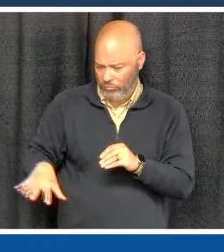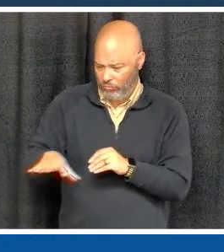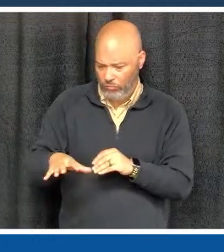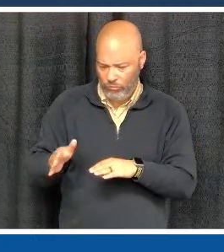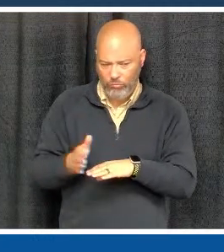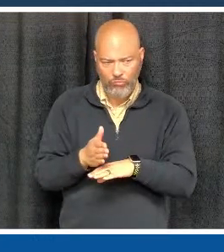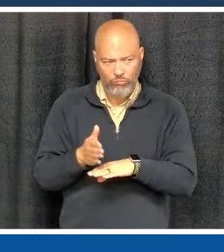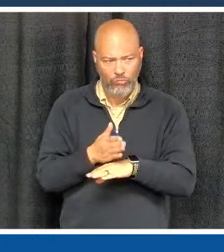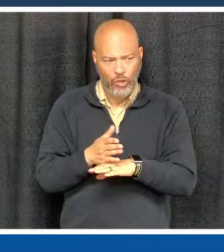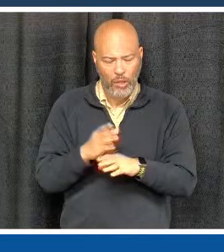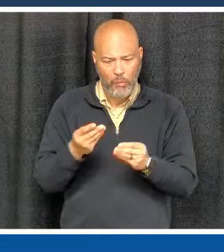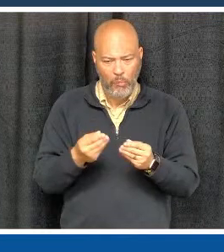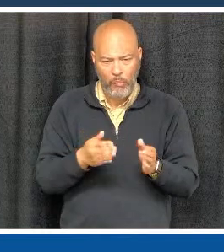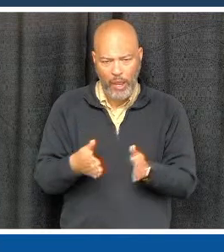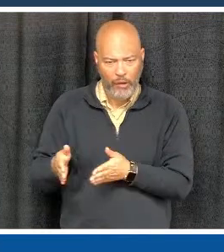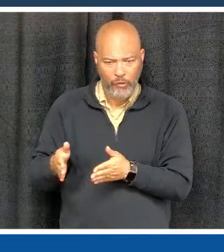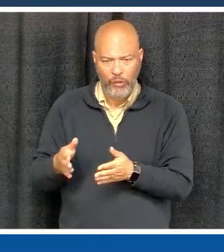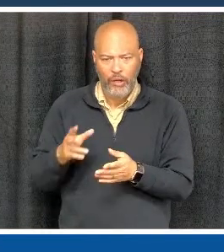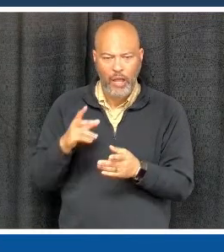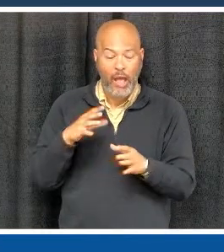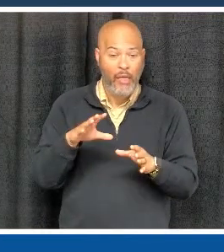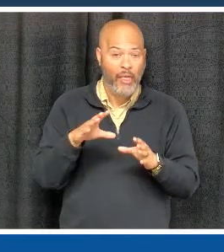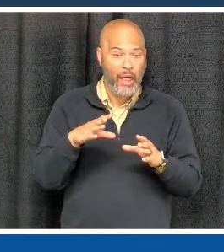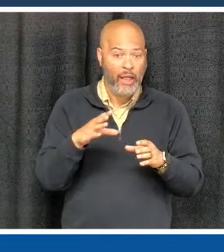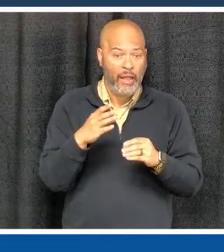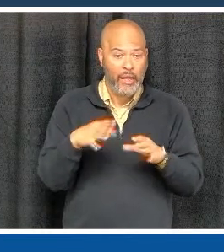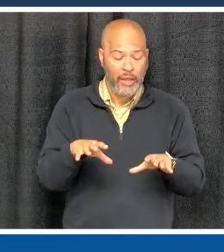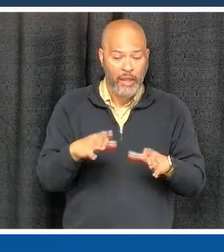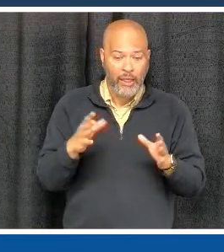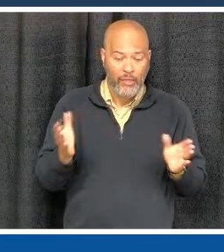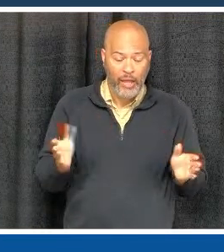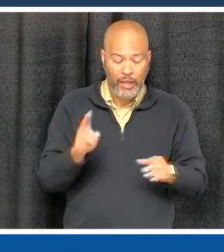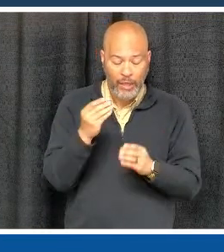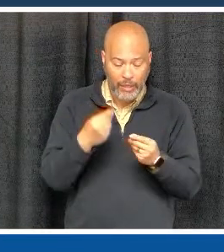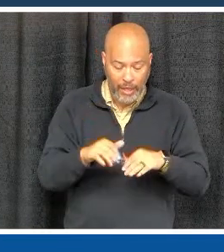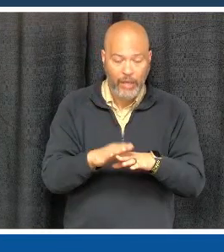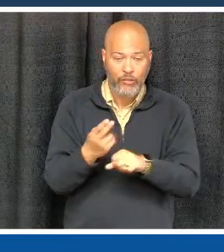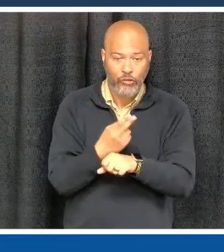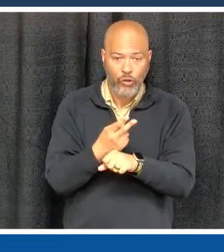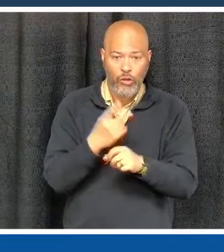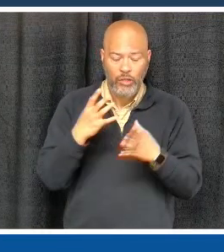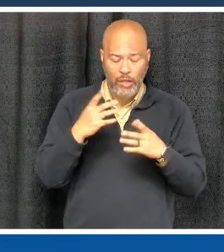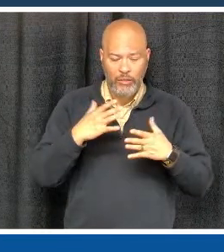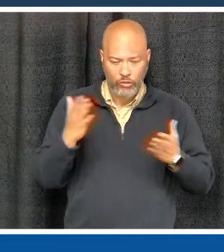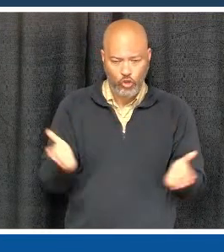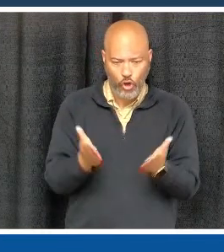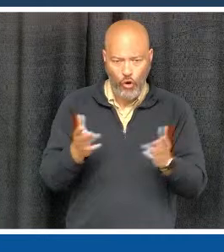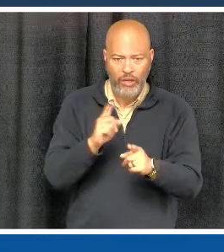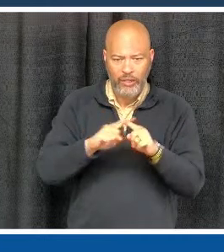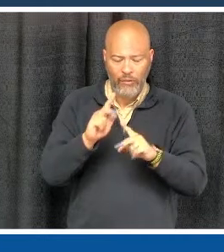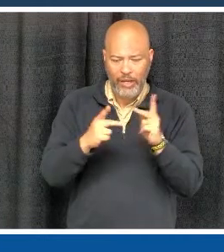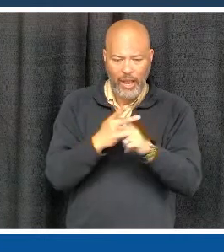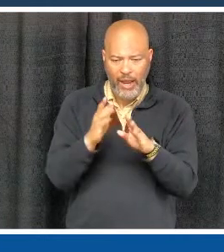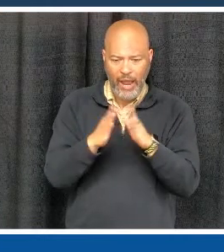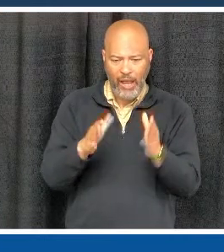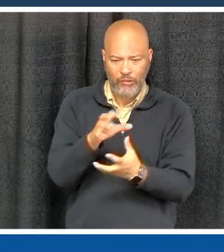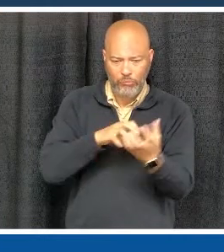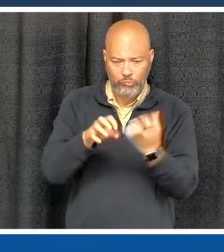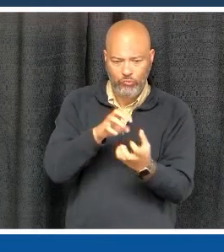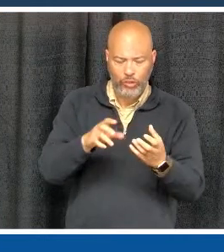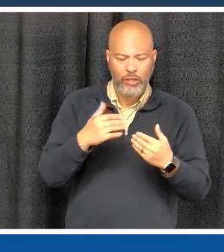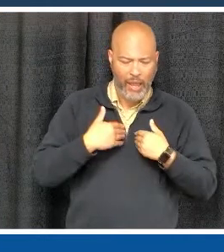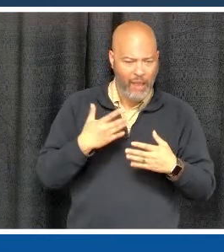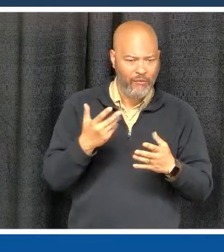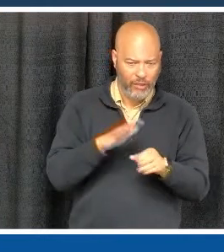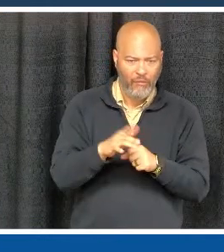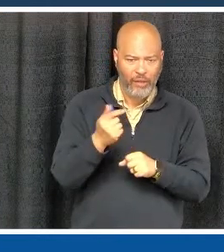of Needmore Road. The adopted land use states it's encouraged to maintain a desirable mix of housing types and adequate infrastructure will serve the site and no